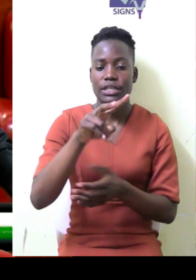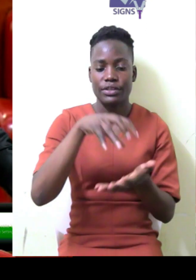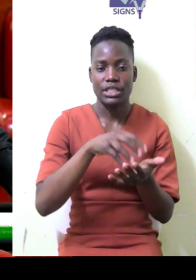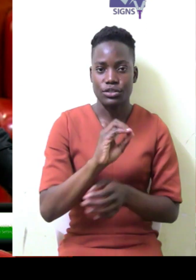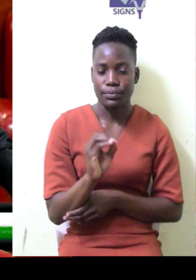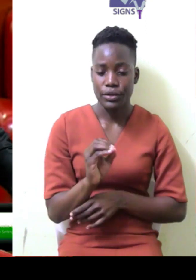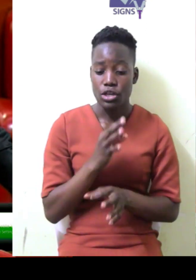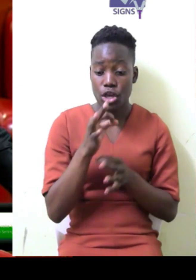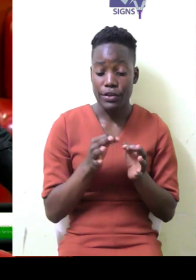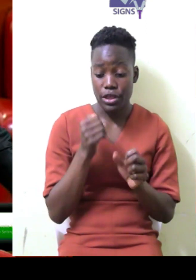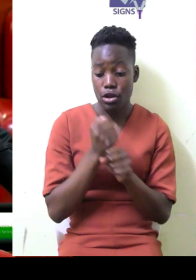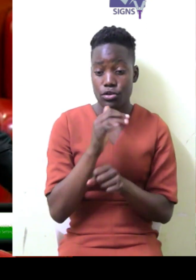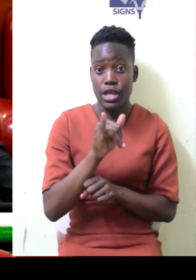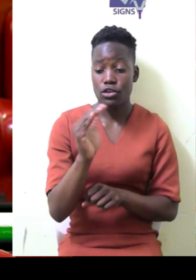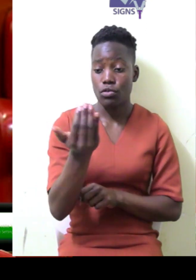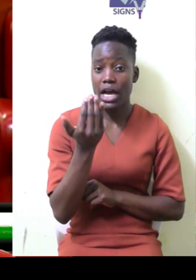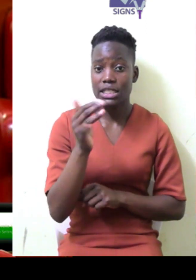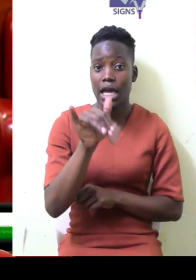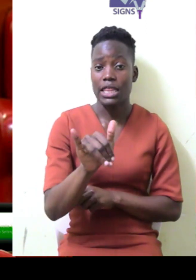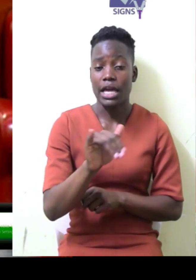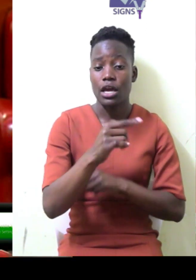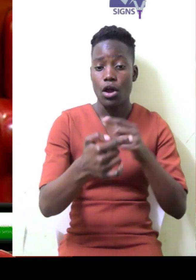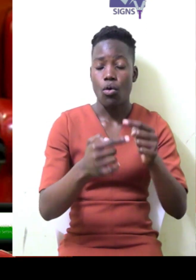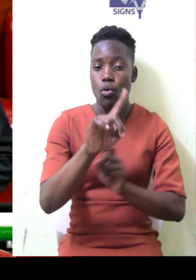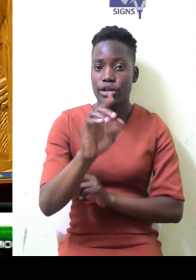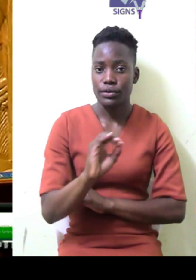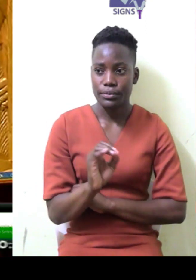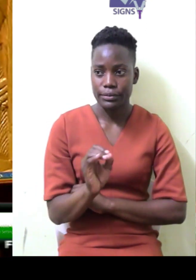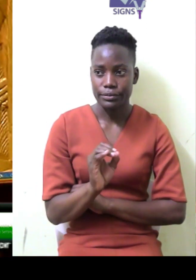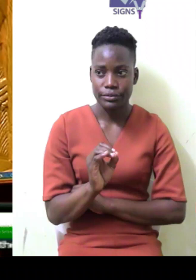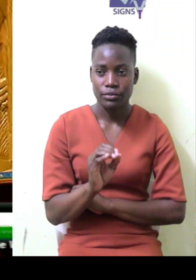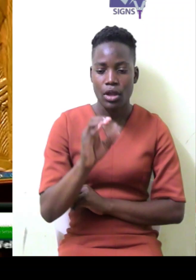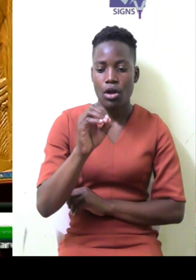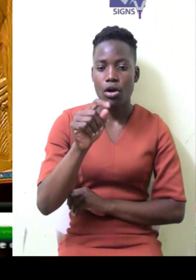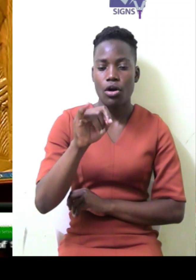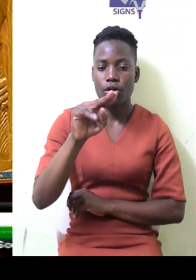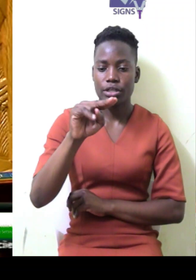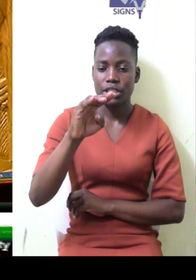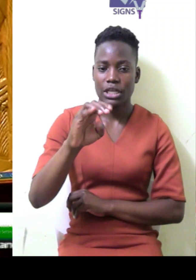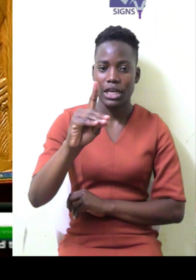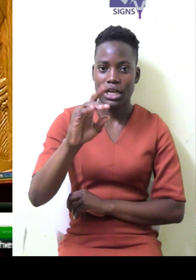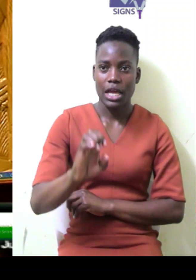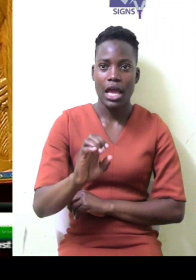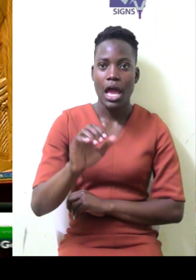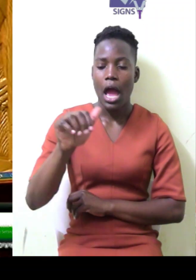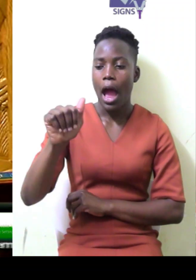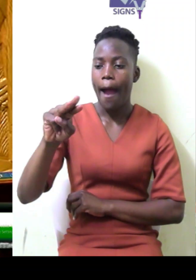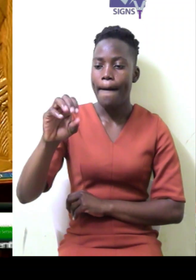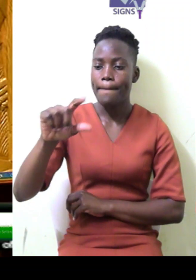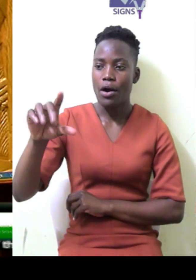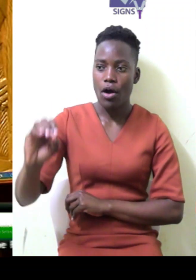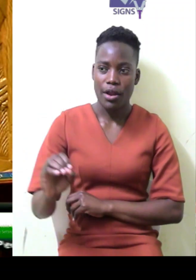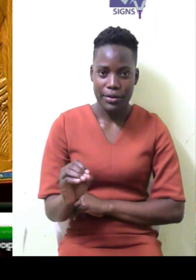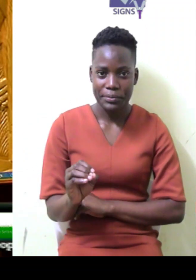did, they would not ask that question. Order, let me continue, Mr. Speaker. Otiende Omolo, Mr. Speaker. Otiende Omolo, you are normally